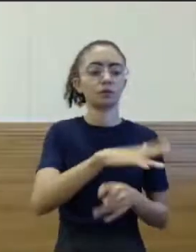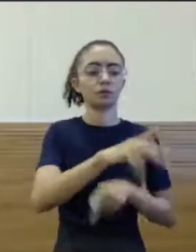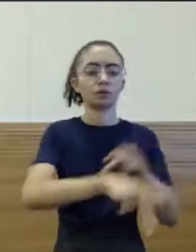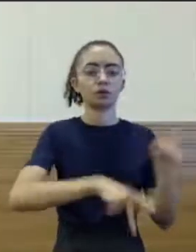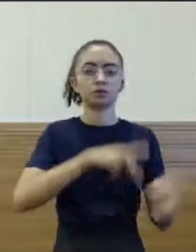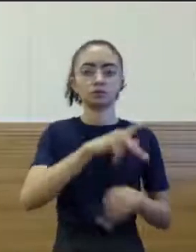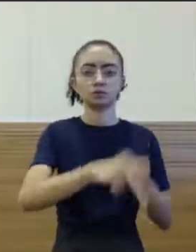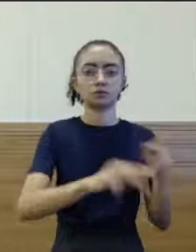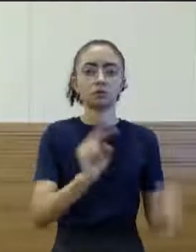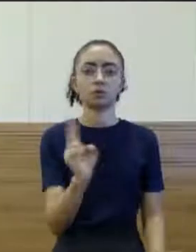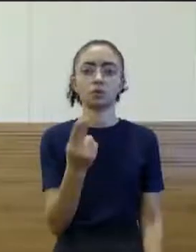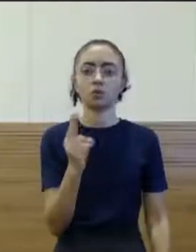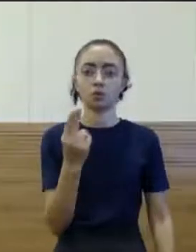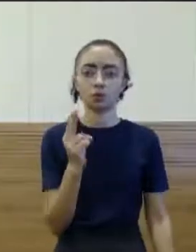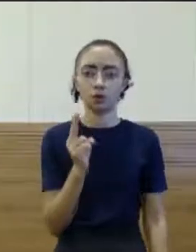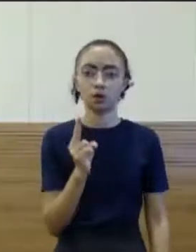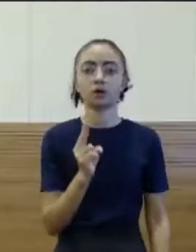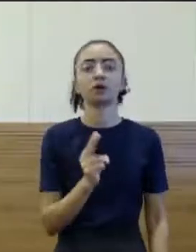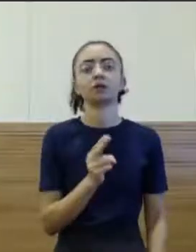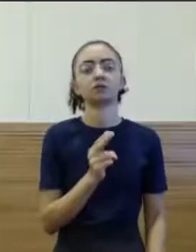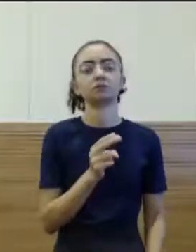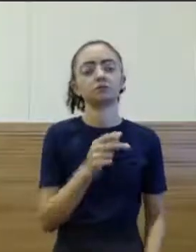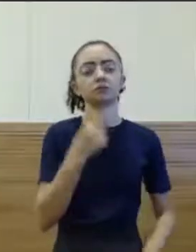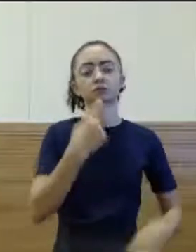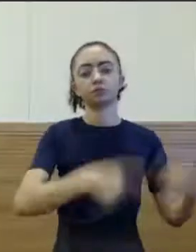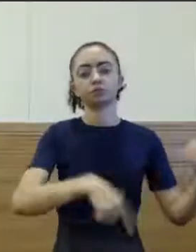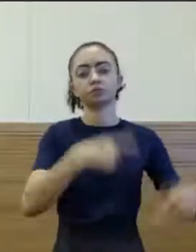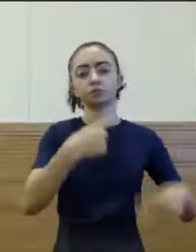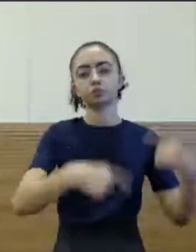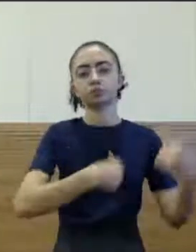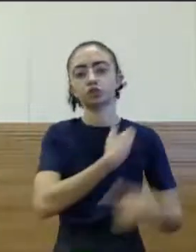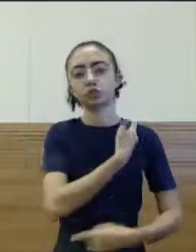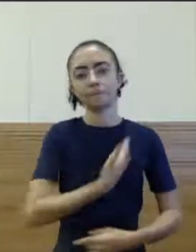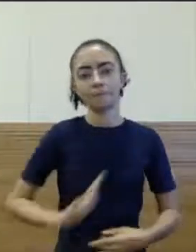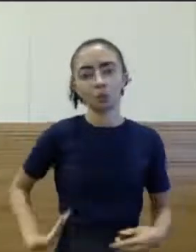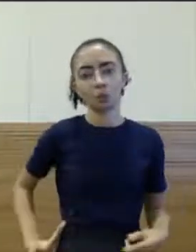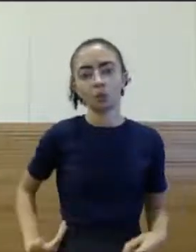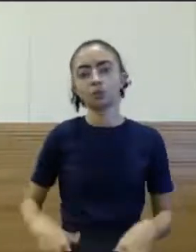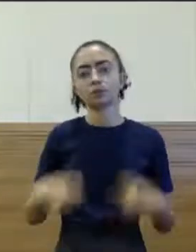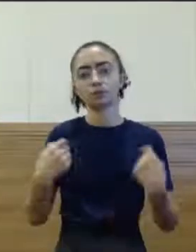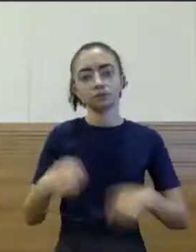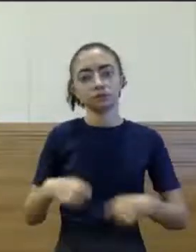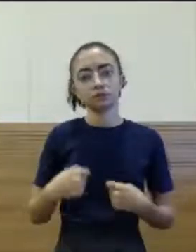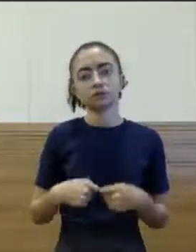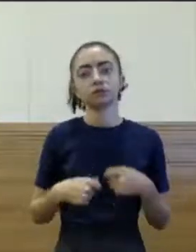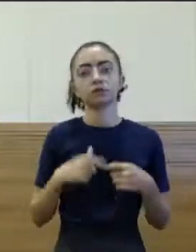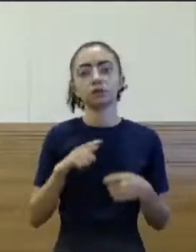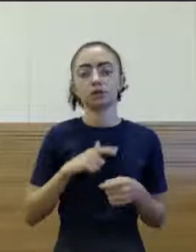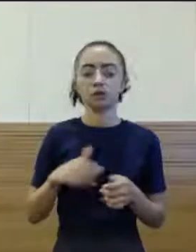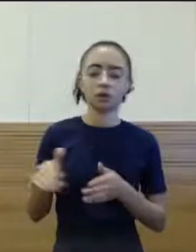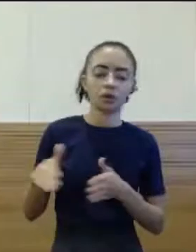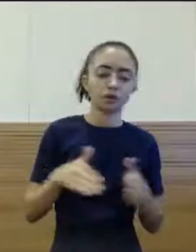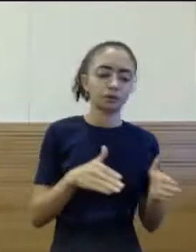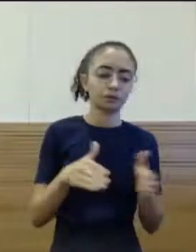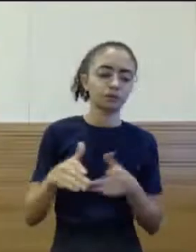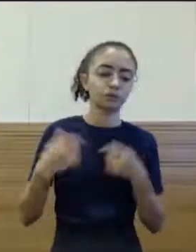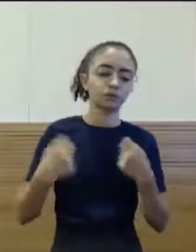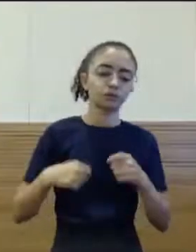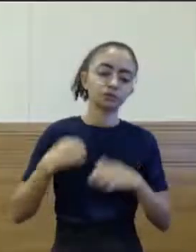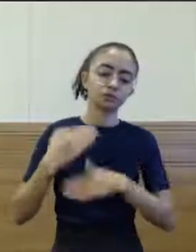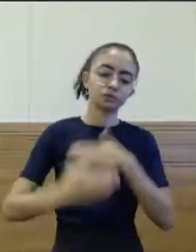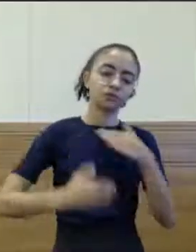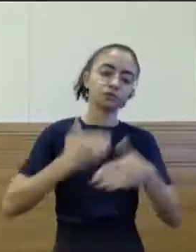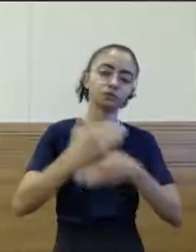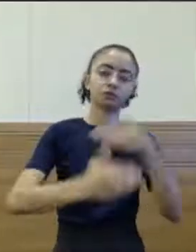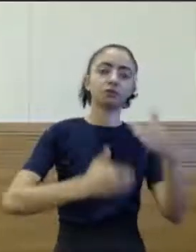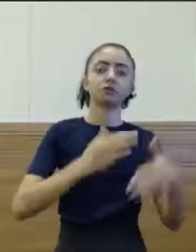the Uruguayan population with a with these public health. So our objective is to develop